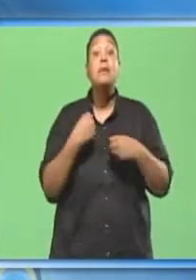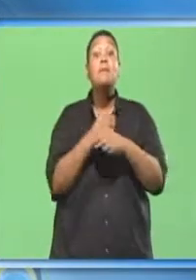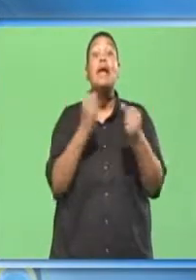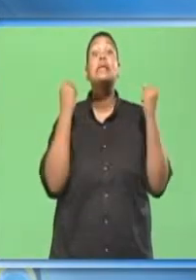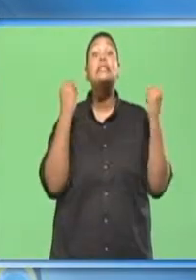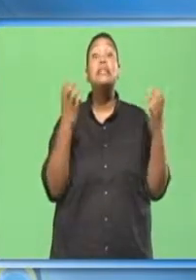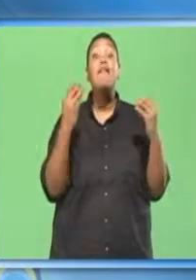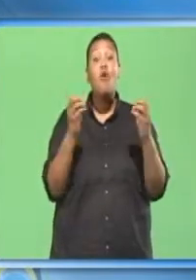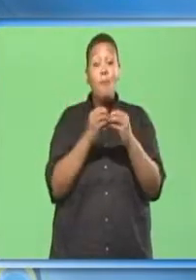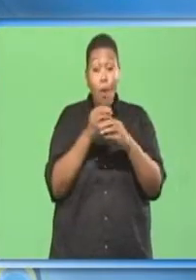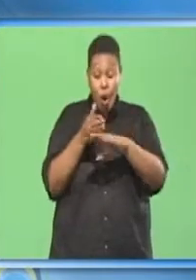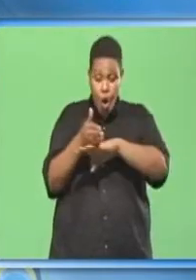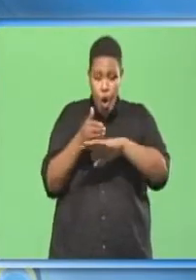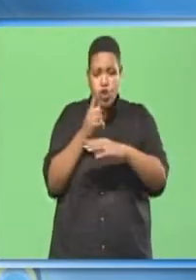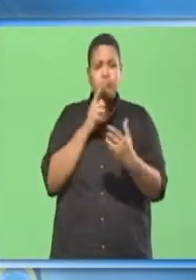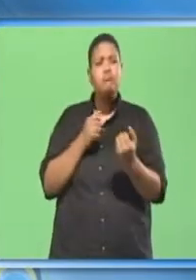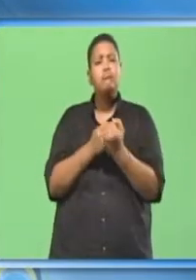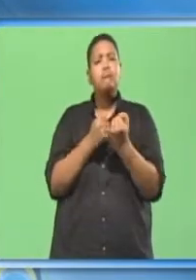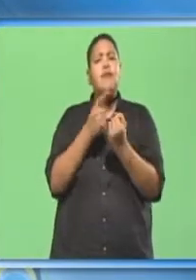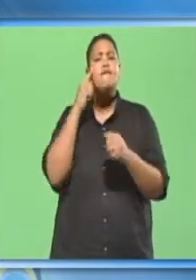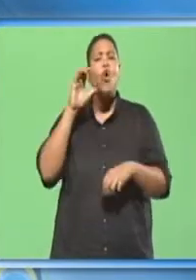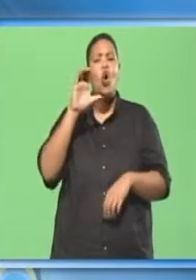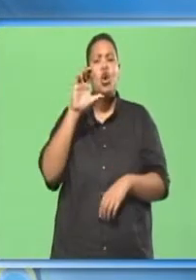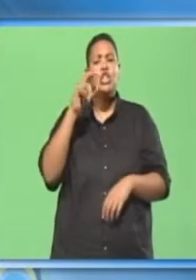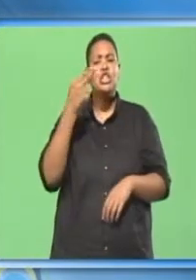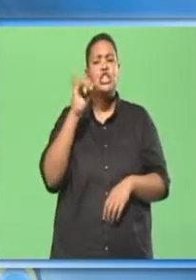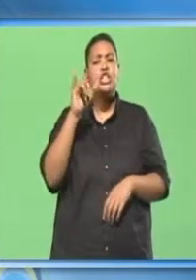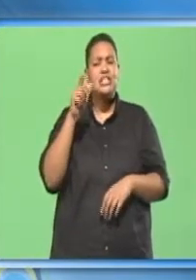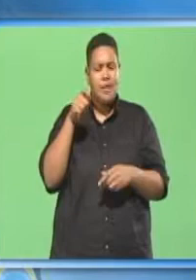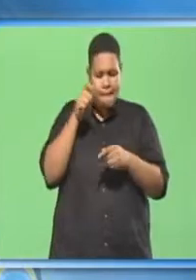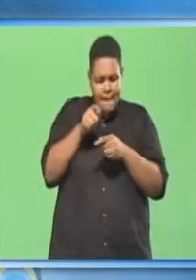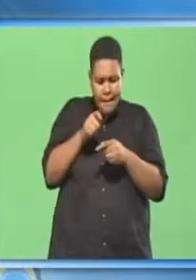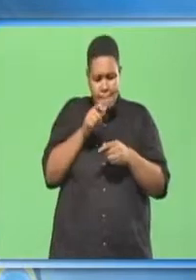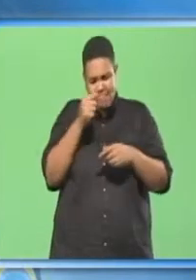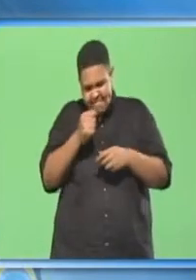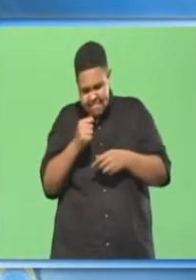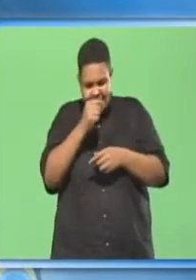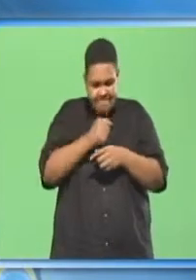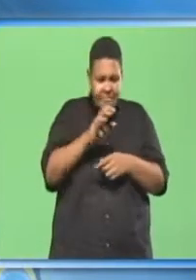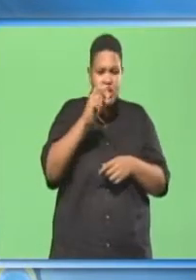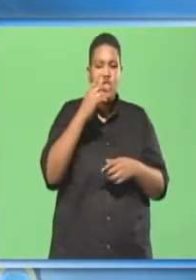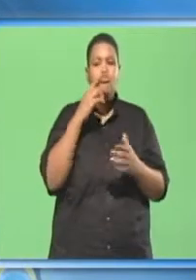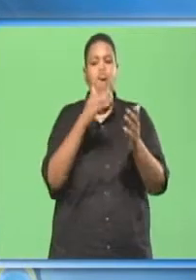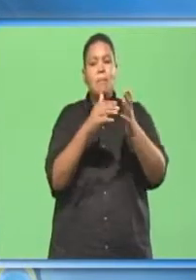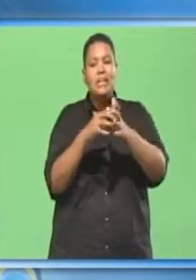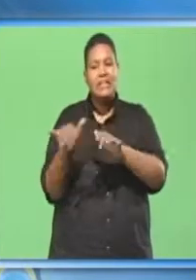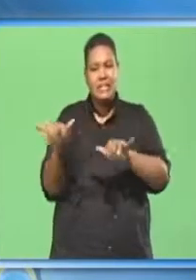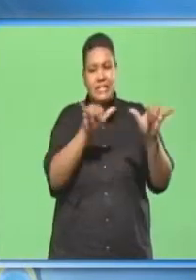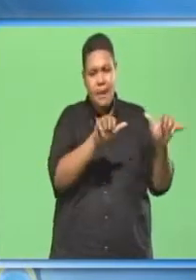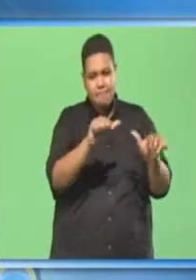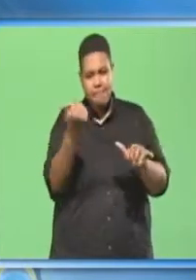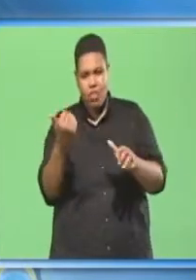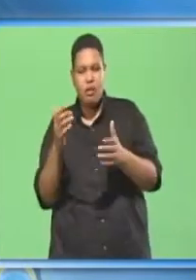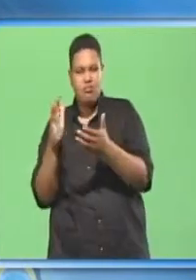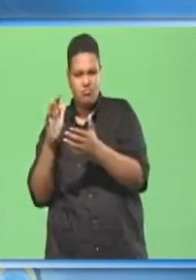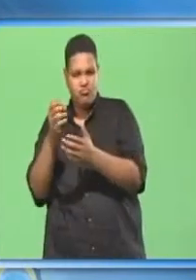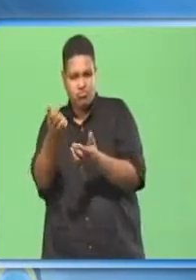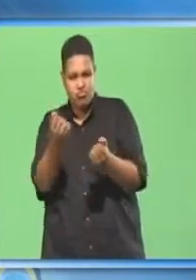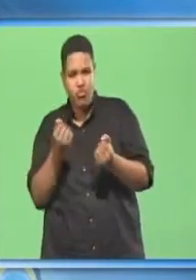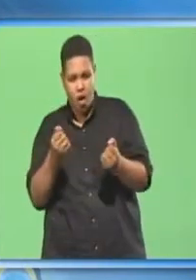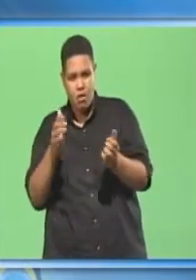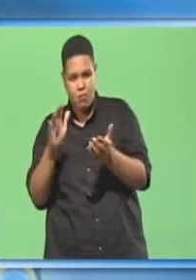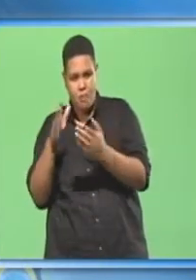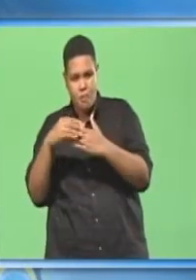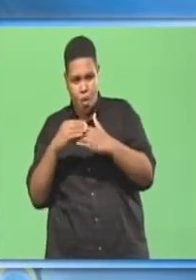several more cuts to aid in chiseling. Repeat at the other end. Then clamp the drawer